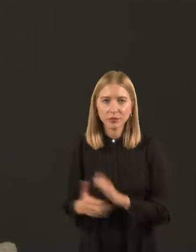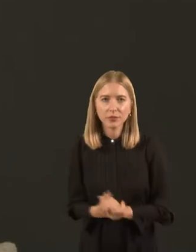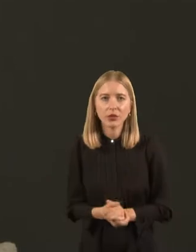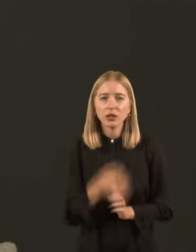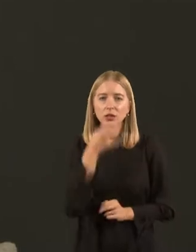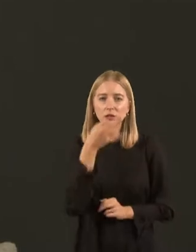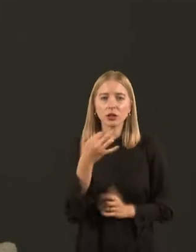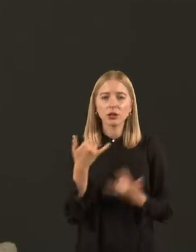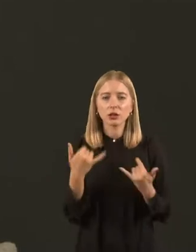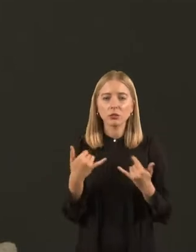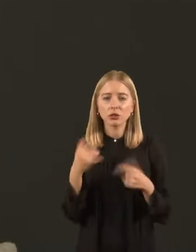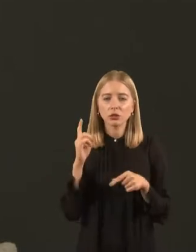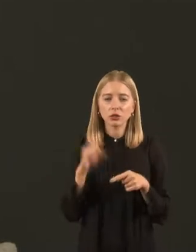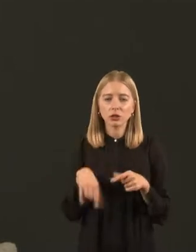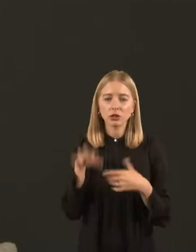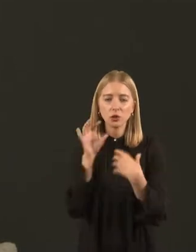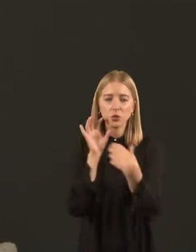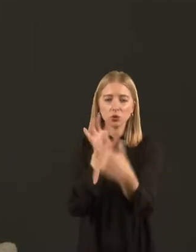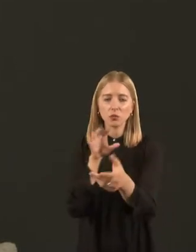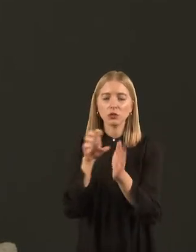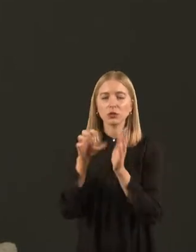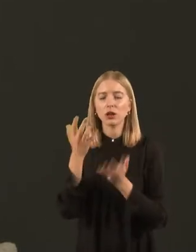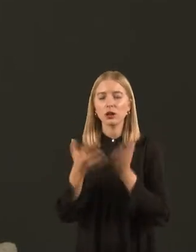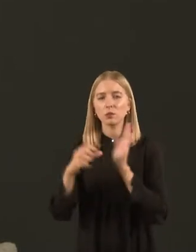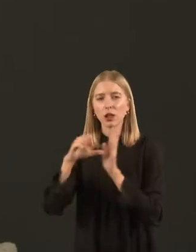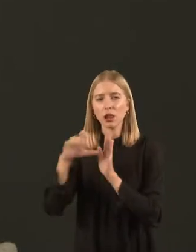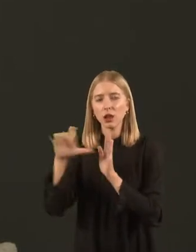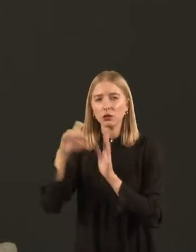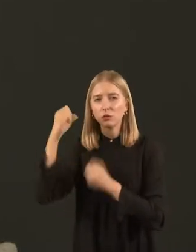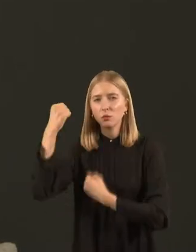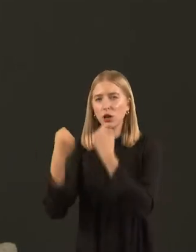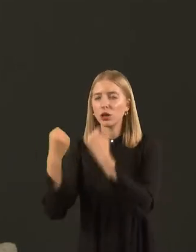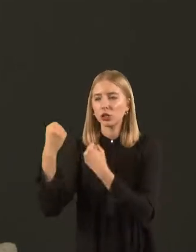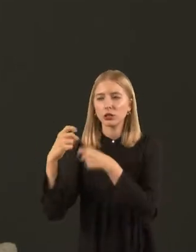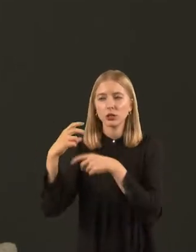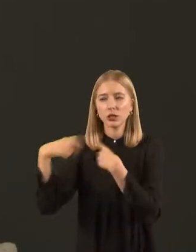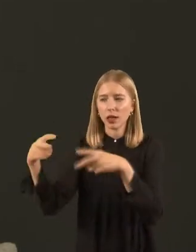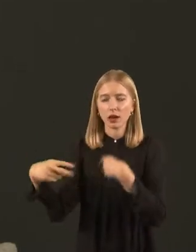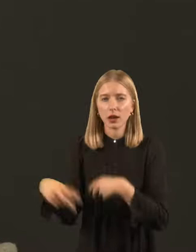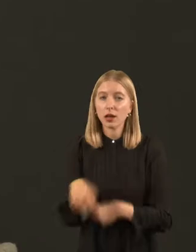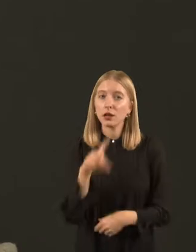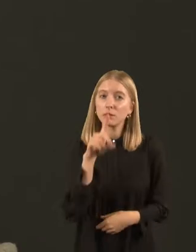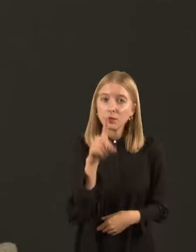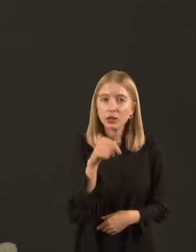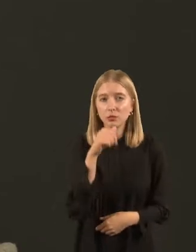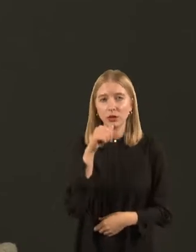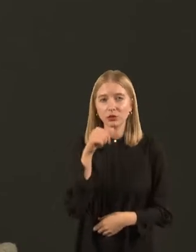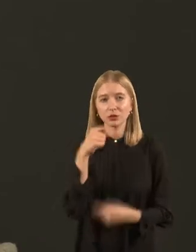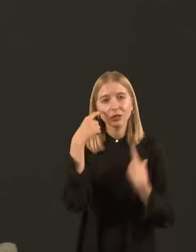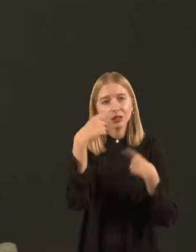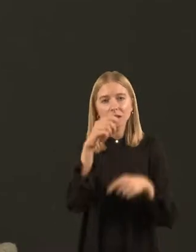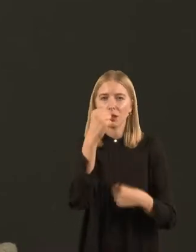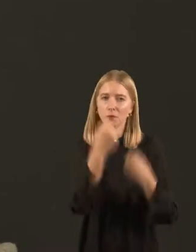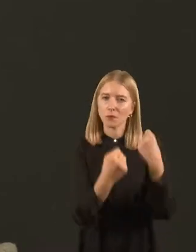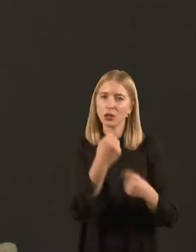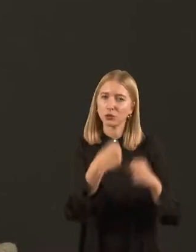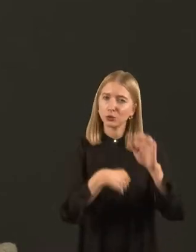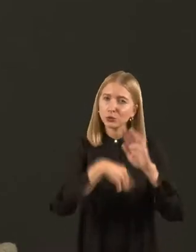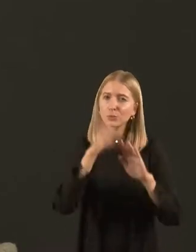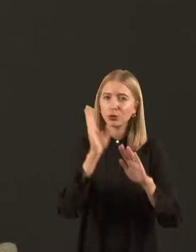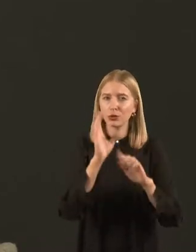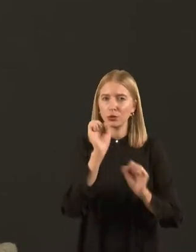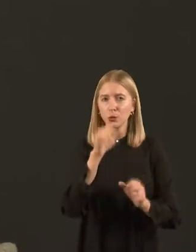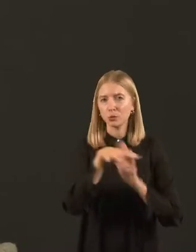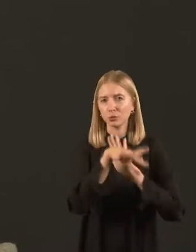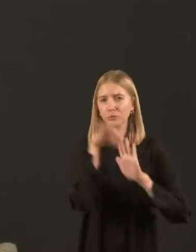today. A statistical Lithuanian is changing or replacing a car